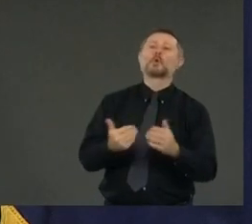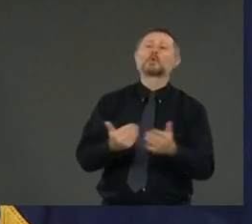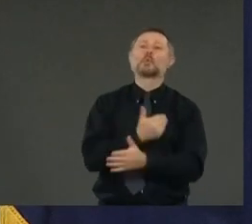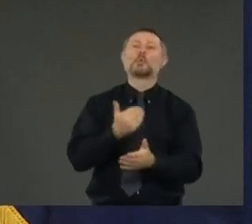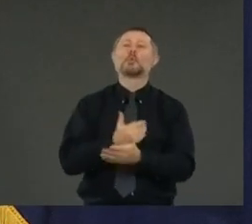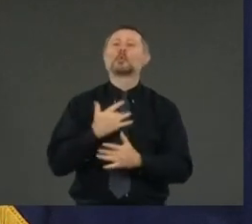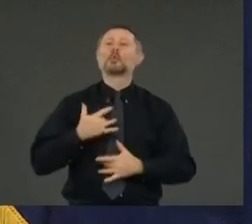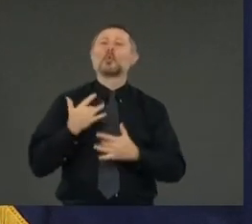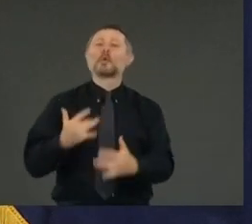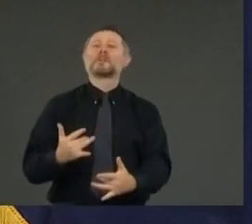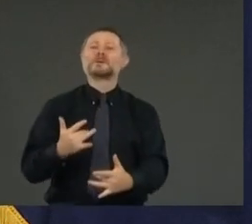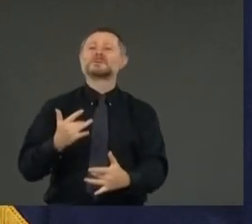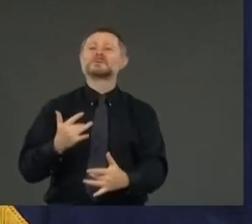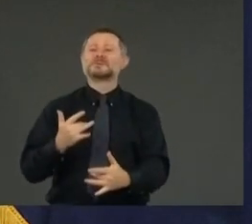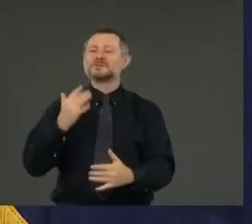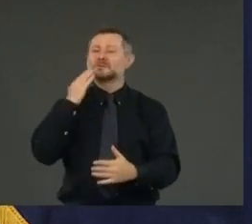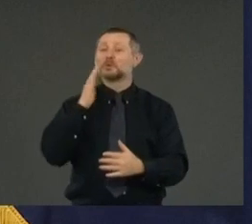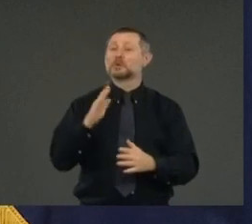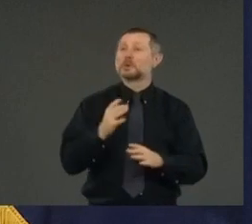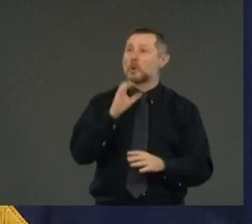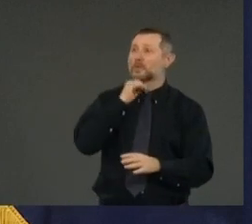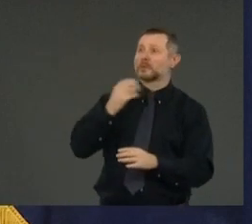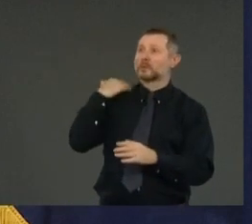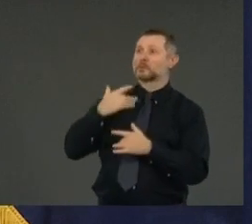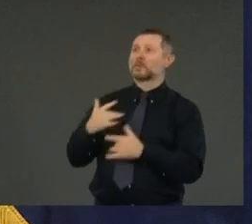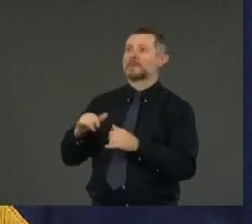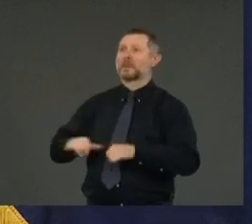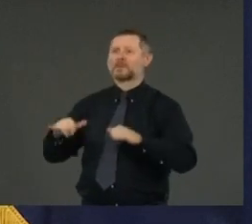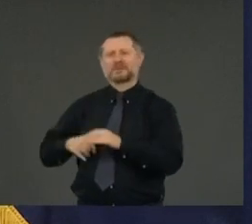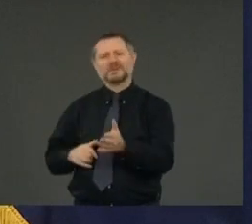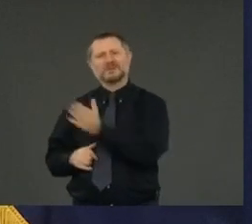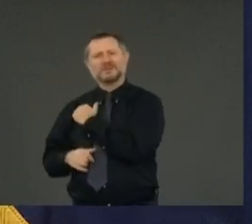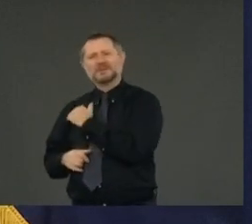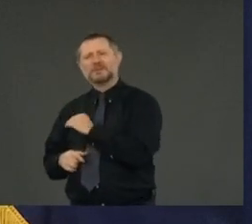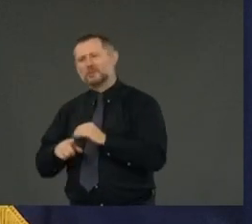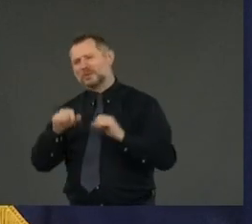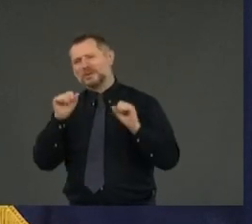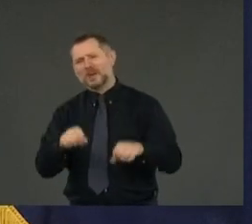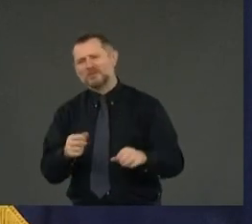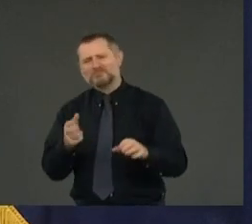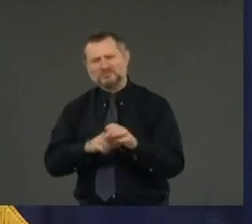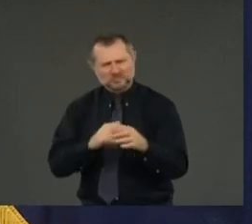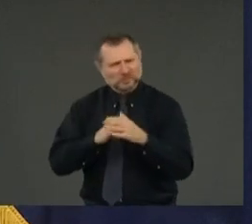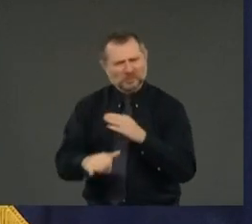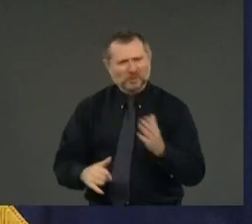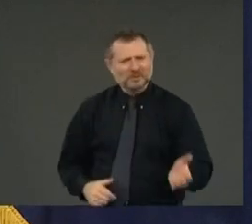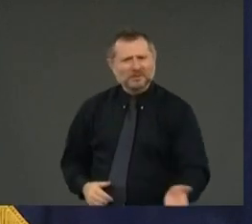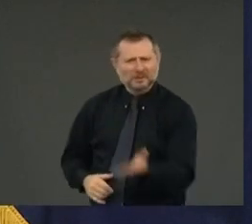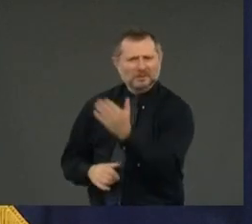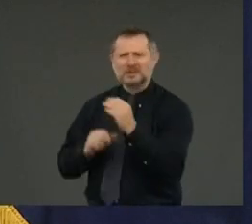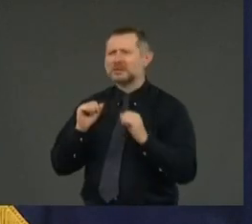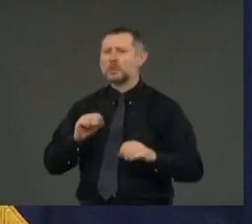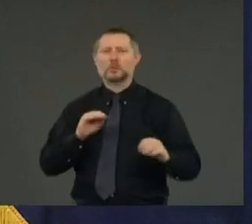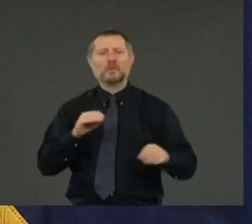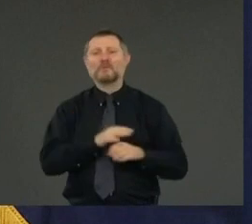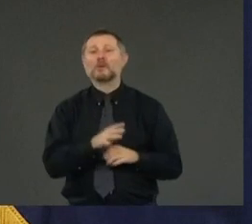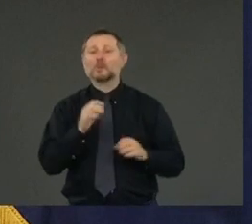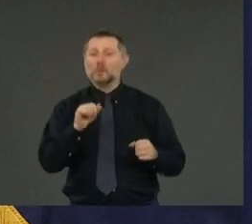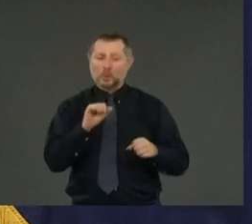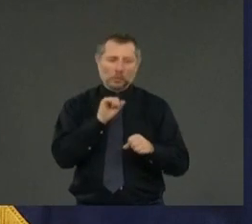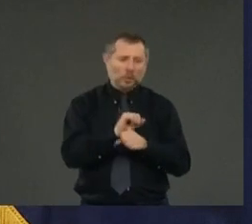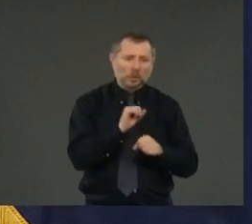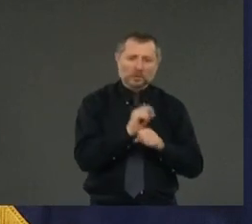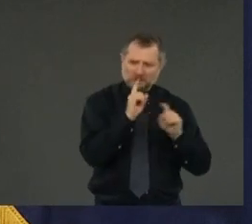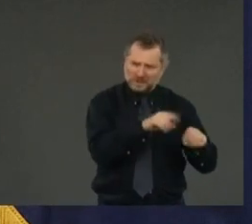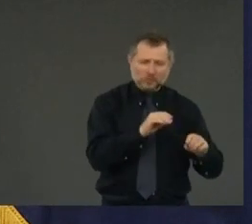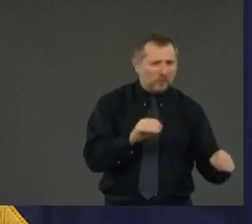anybody. You can get on the subway and not infect anybody. You can go to work and do everything and not infect anybody and not get